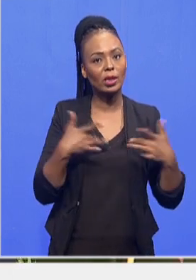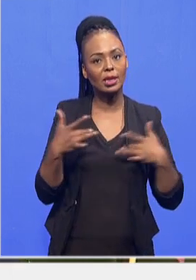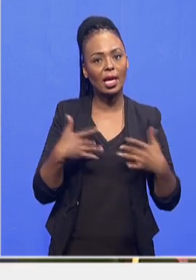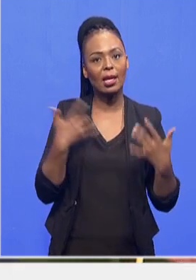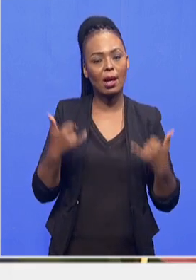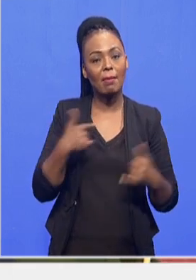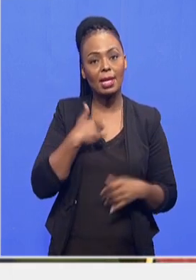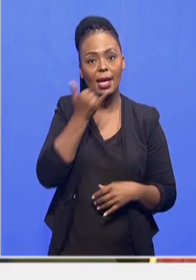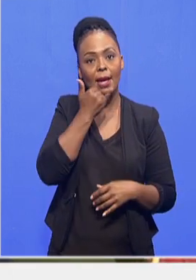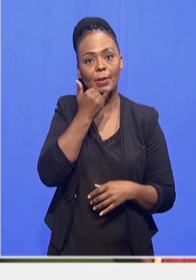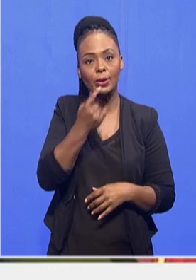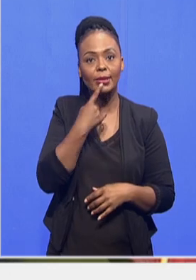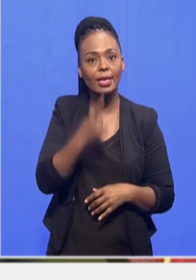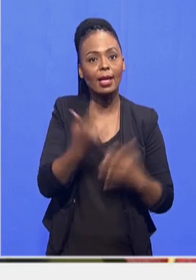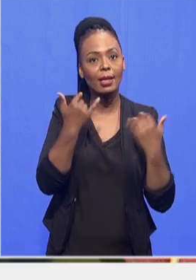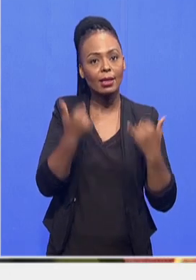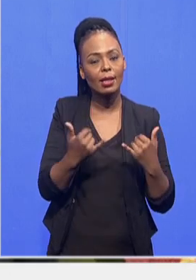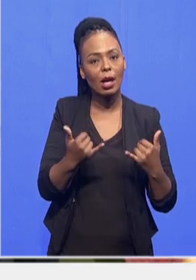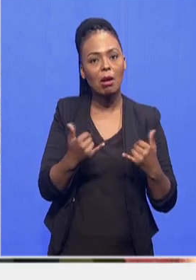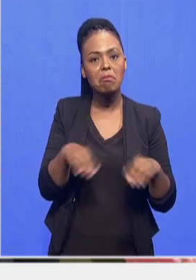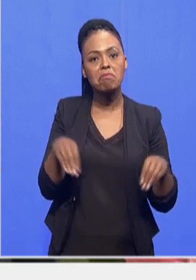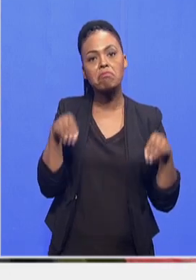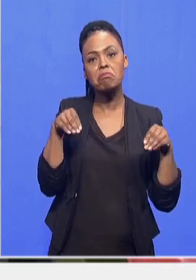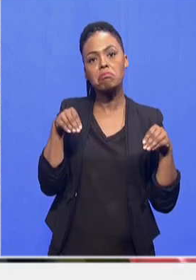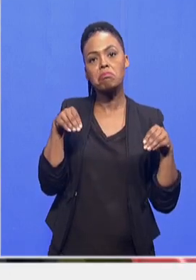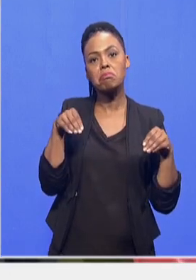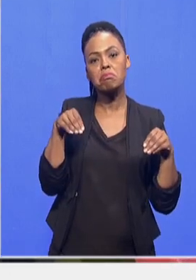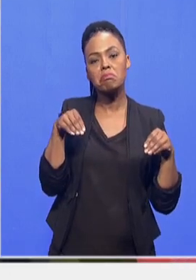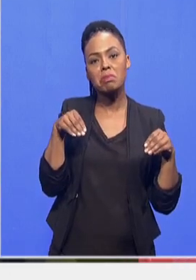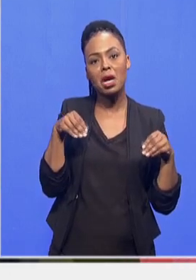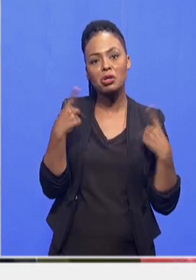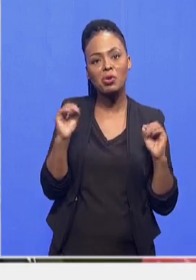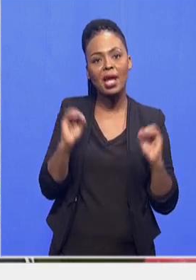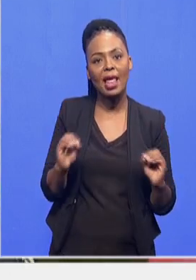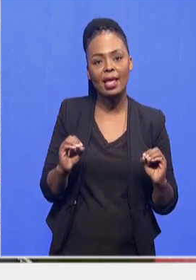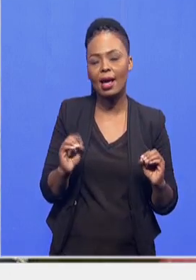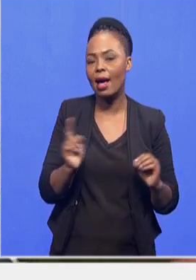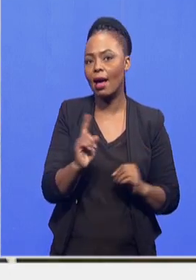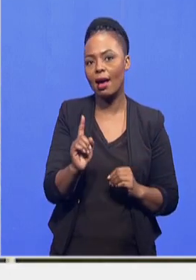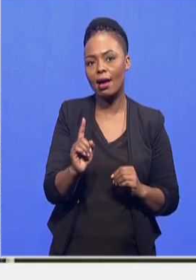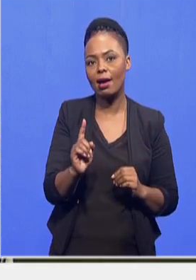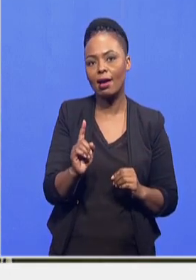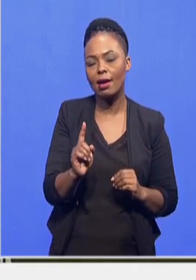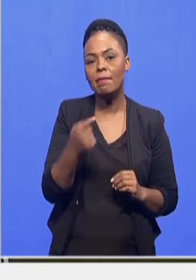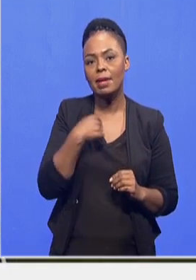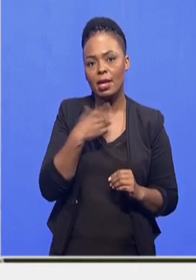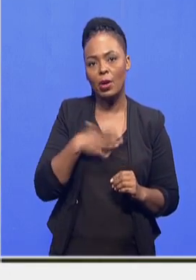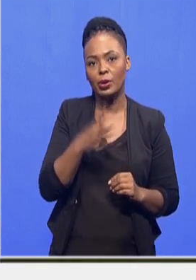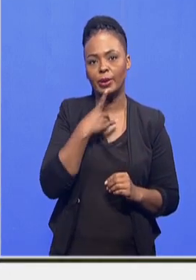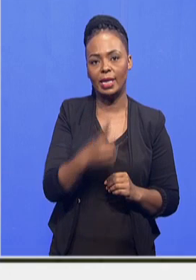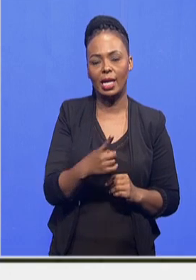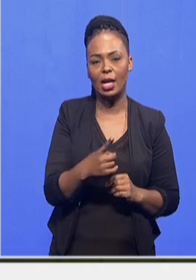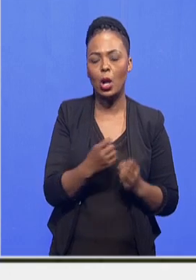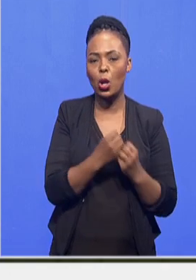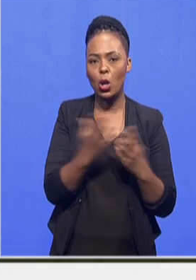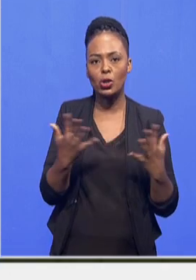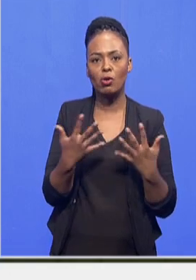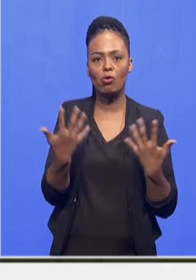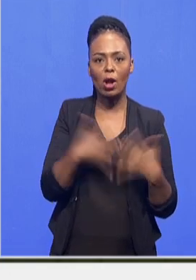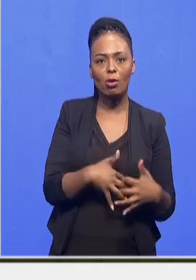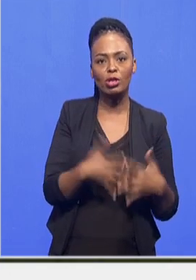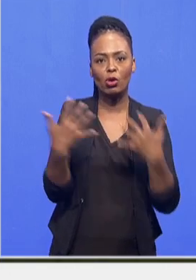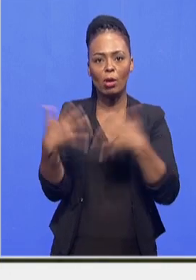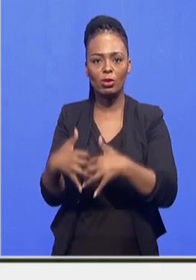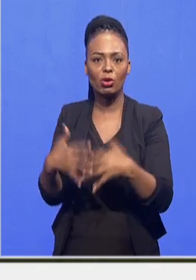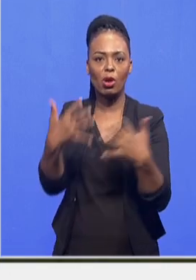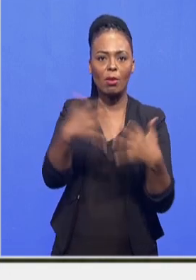that we have not been sitting and doing nothing, and I'm glad to mention that there has been a lot of collaboration between